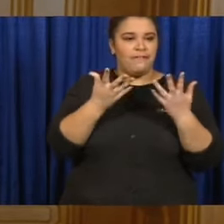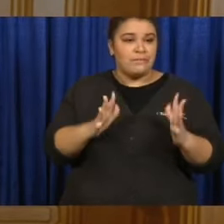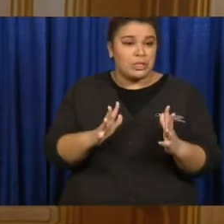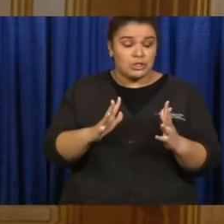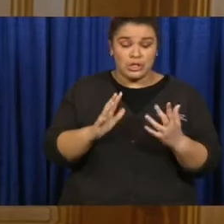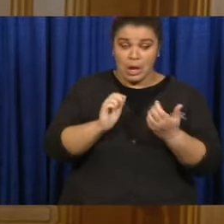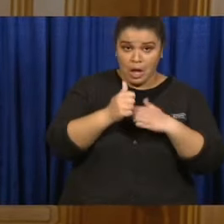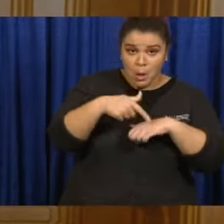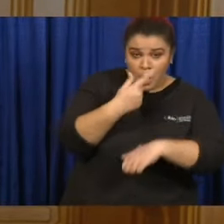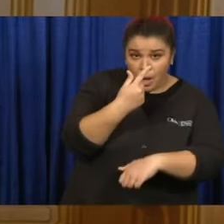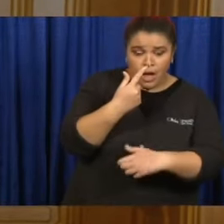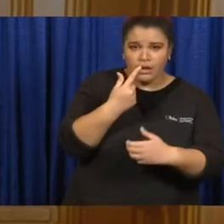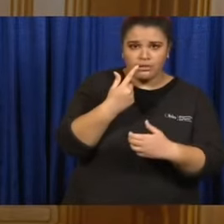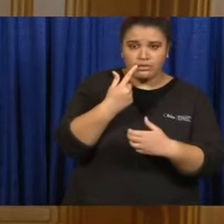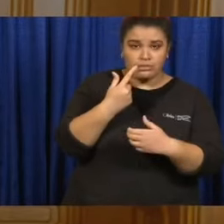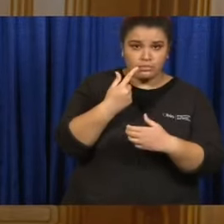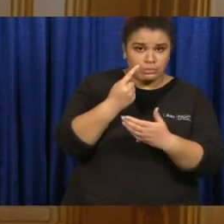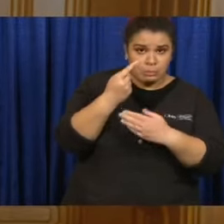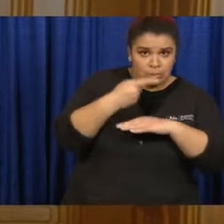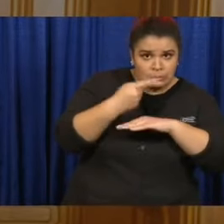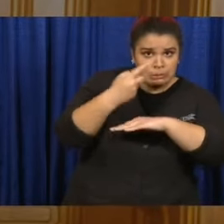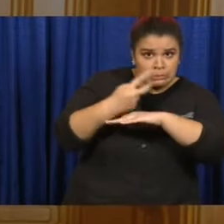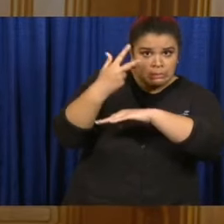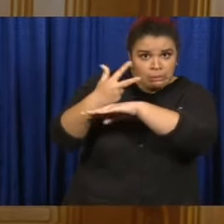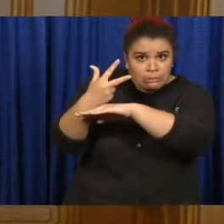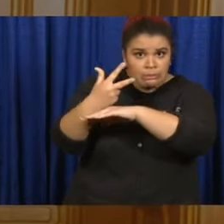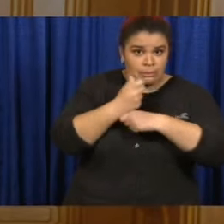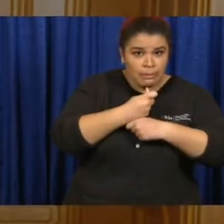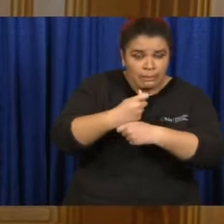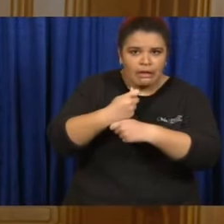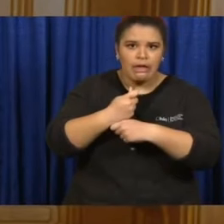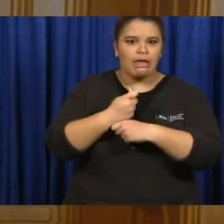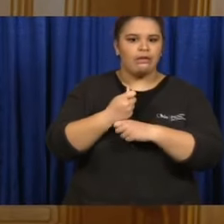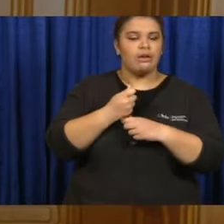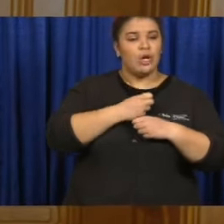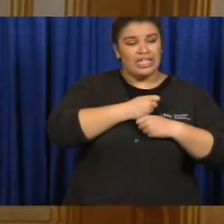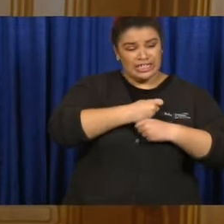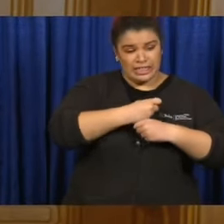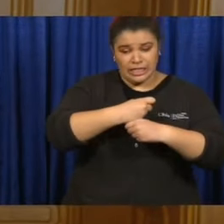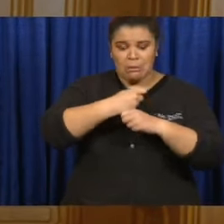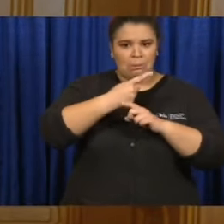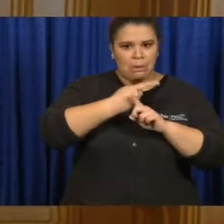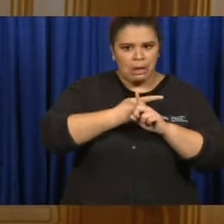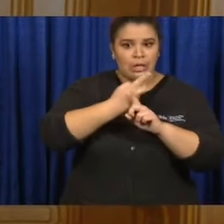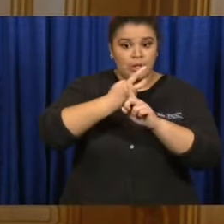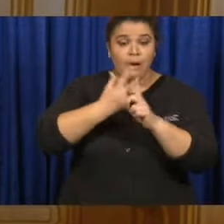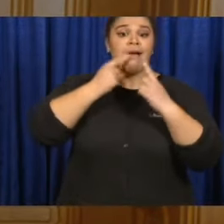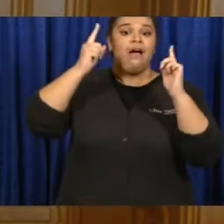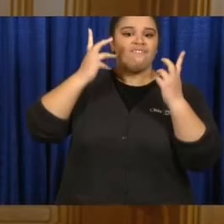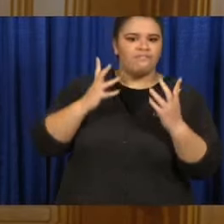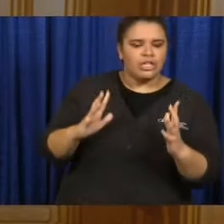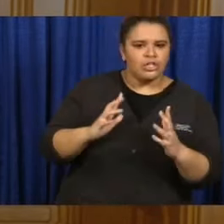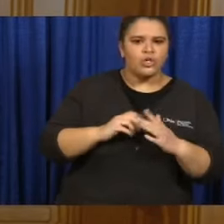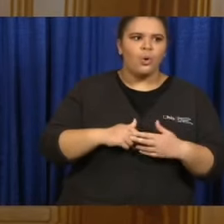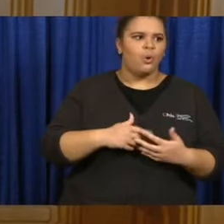done within days, weeks, a month for when some of those supplies are made and